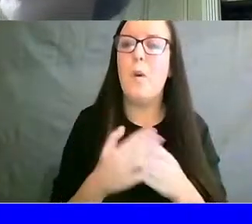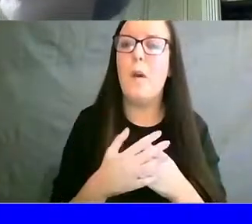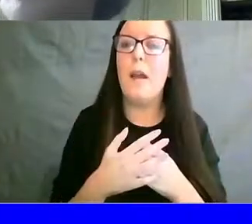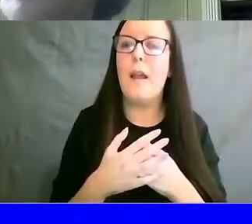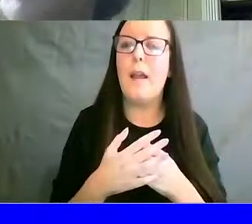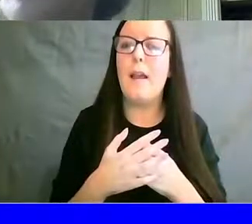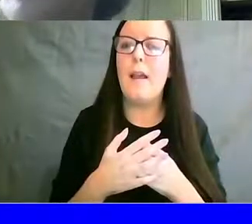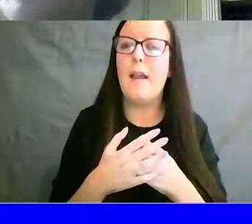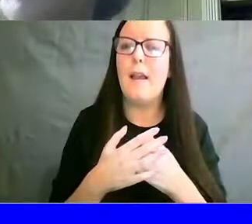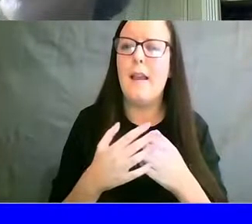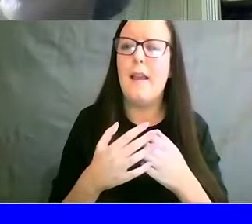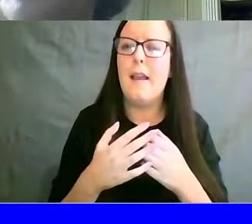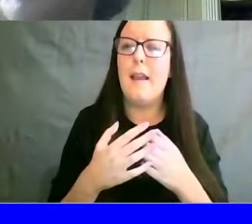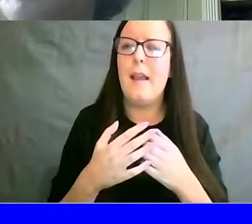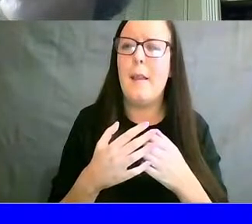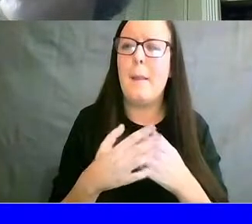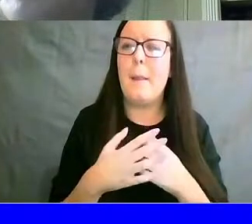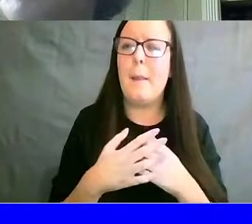I could have.